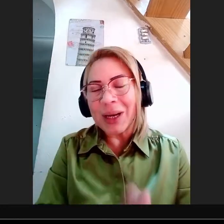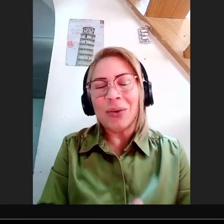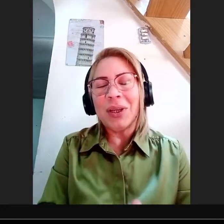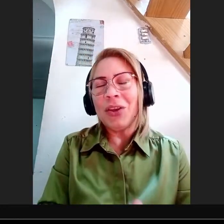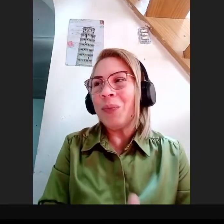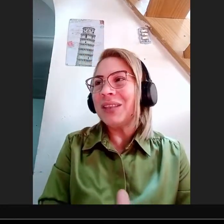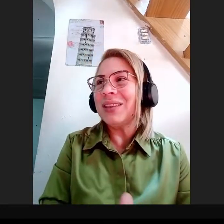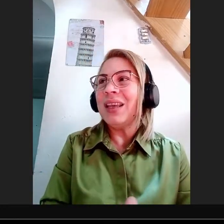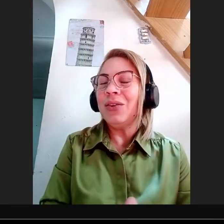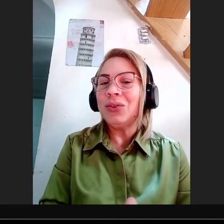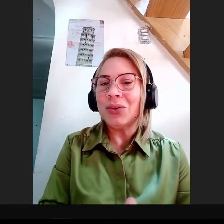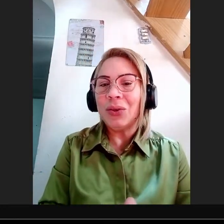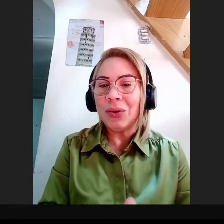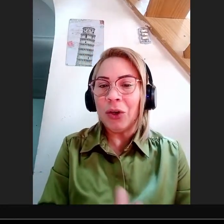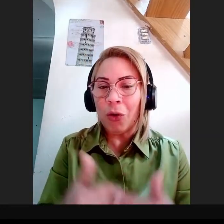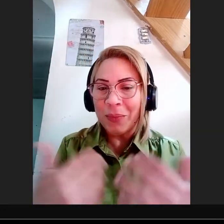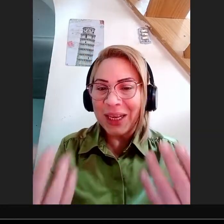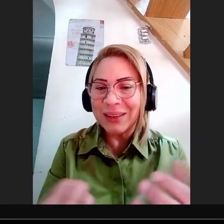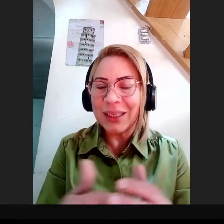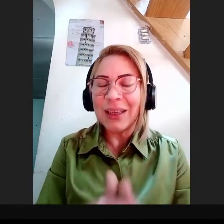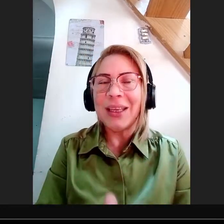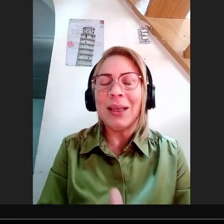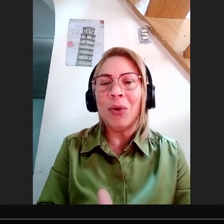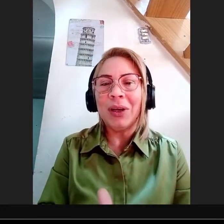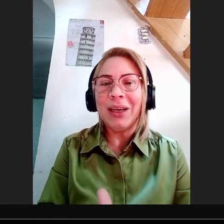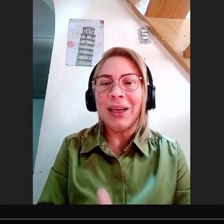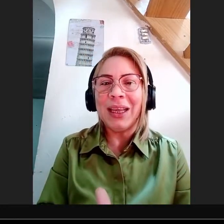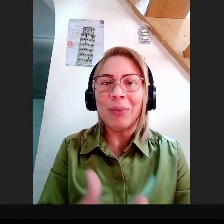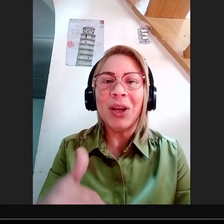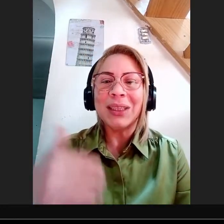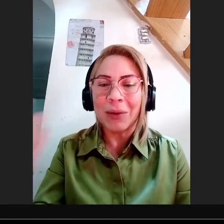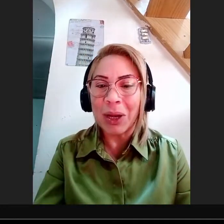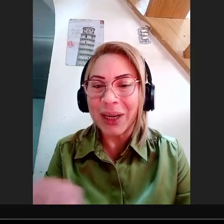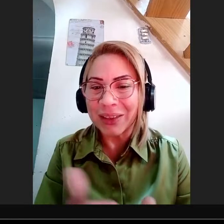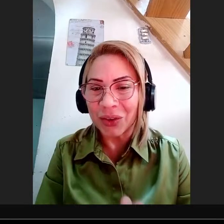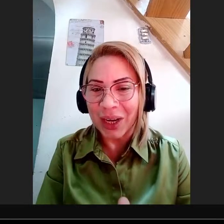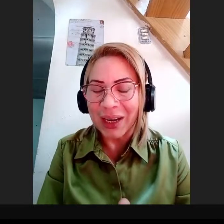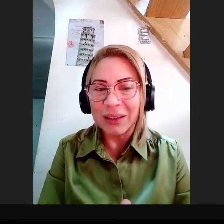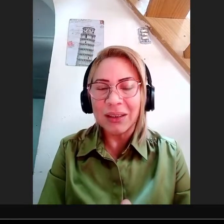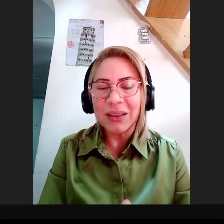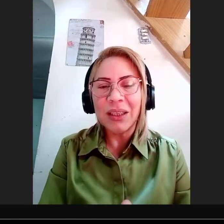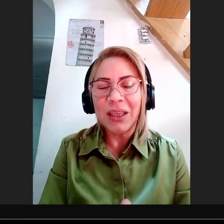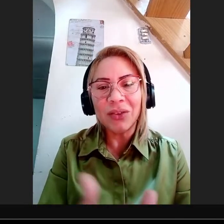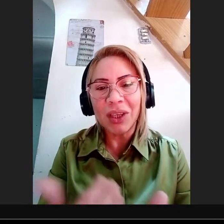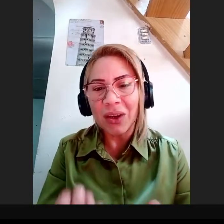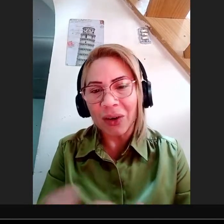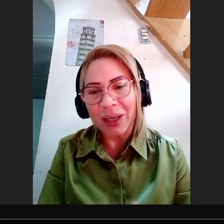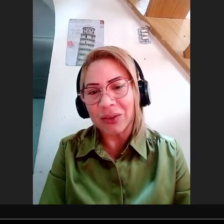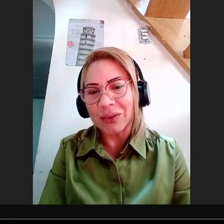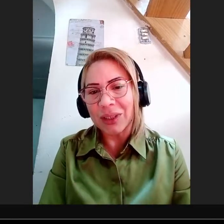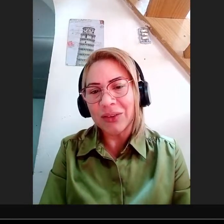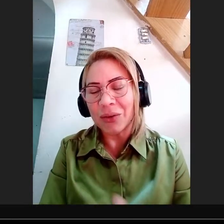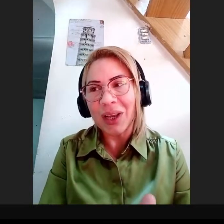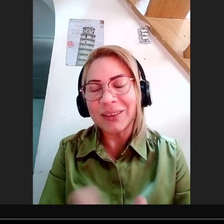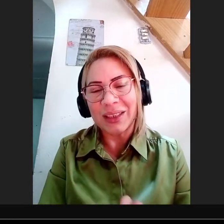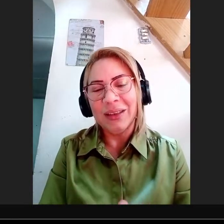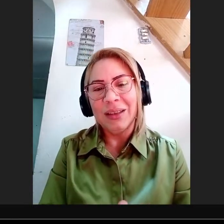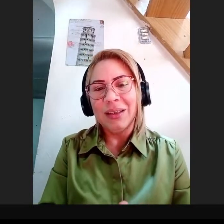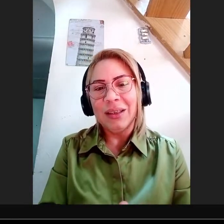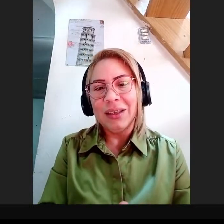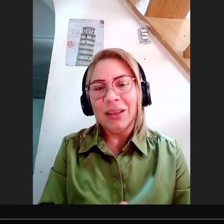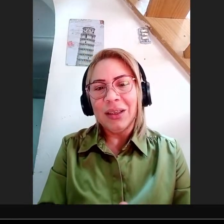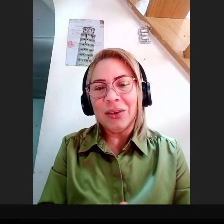we are victims of labor exploitation. However, the nationals believe that we are depriving them of their